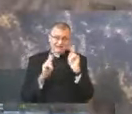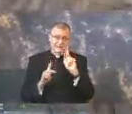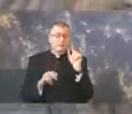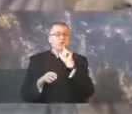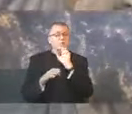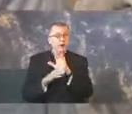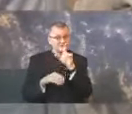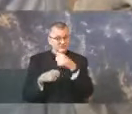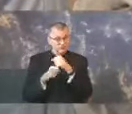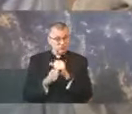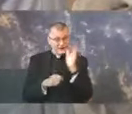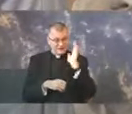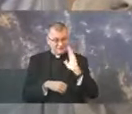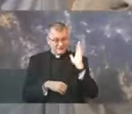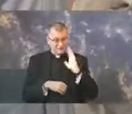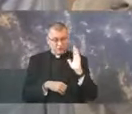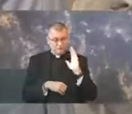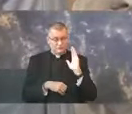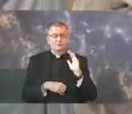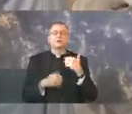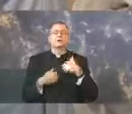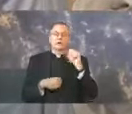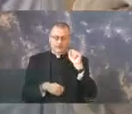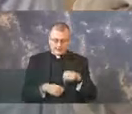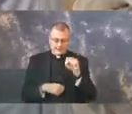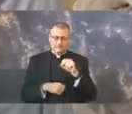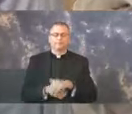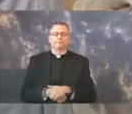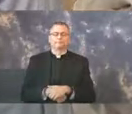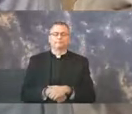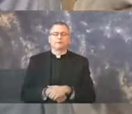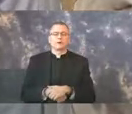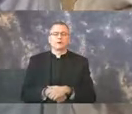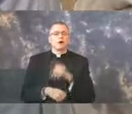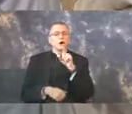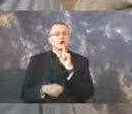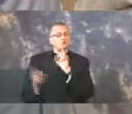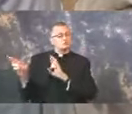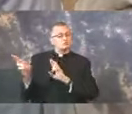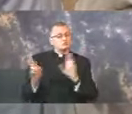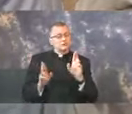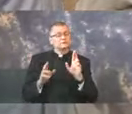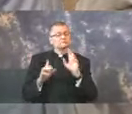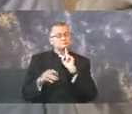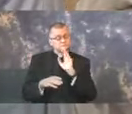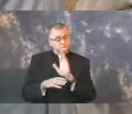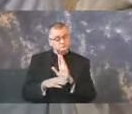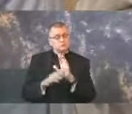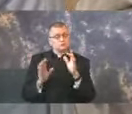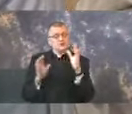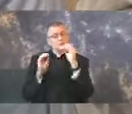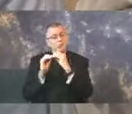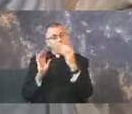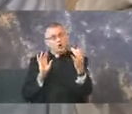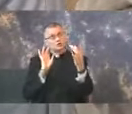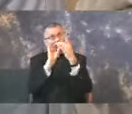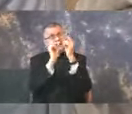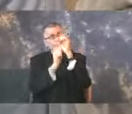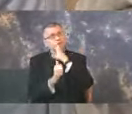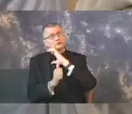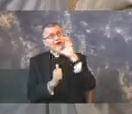you once made? I am. Are you resolved to be more united with the Lord Jesus and more